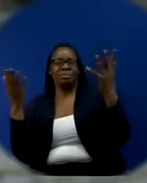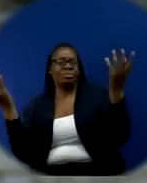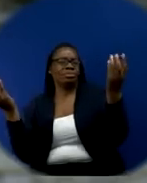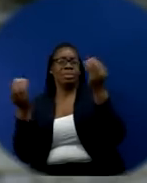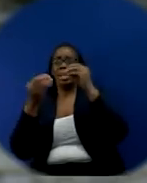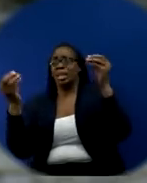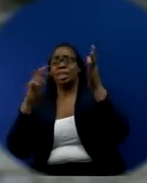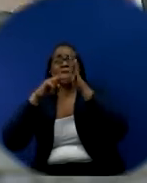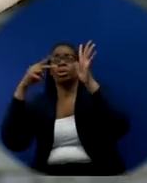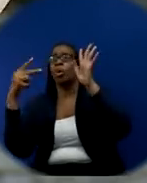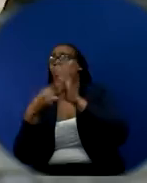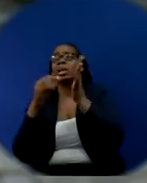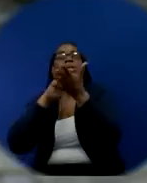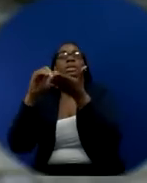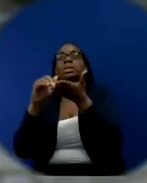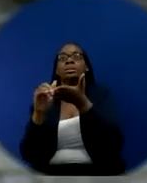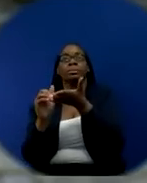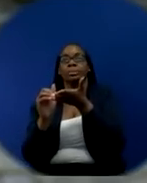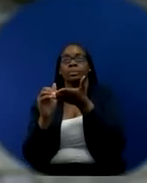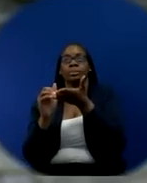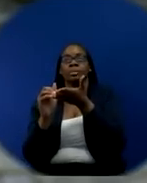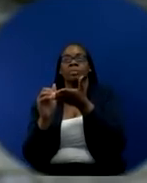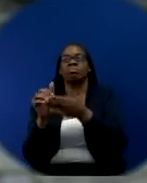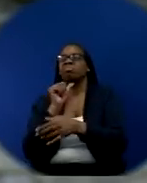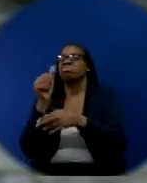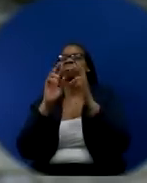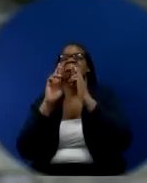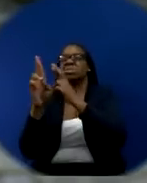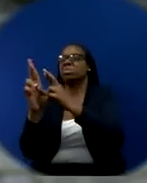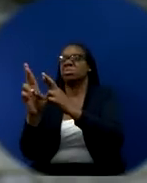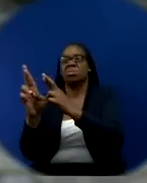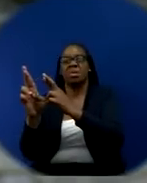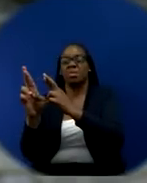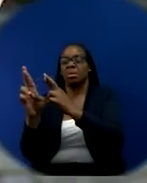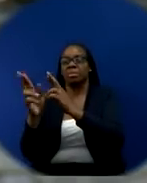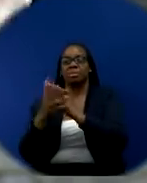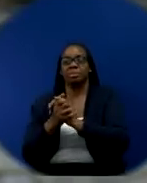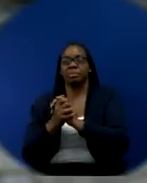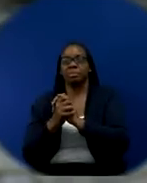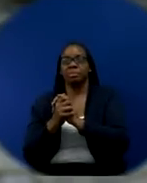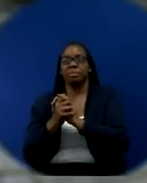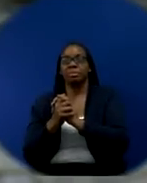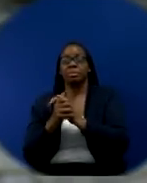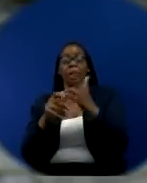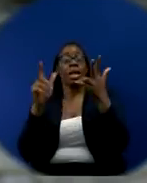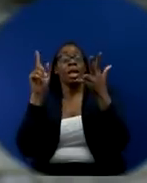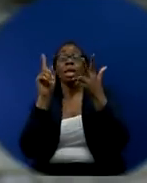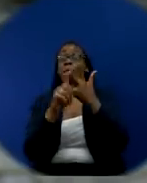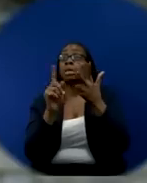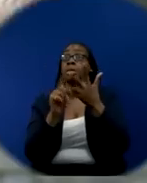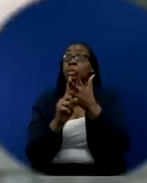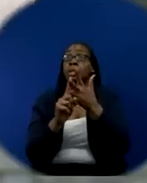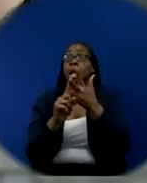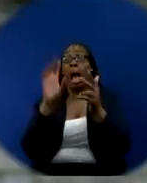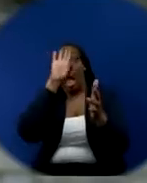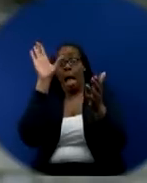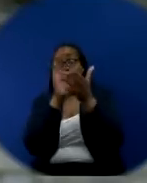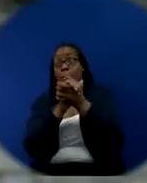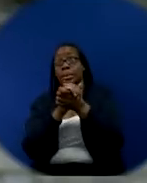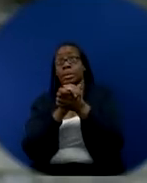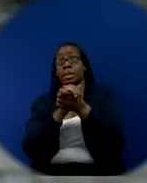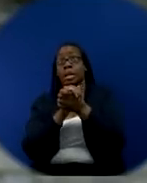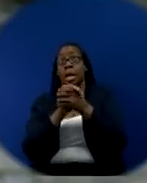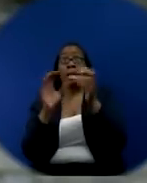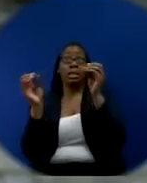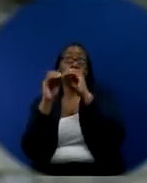his excuse. This is disrespectful. And then this third man says, I just got married. I ain't got nothing